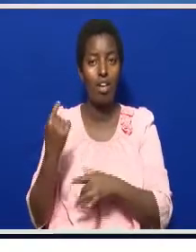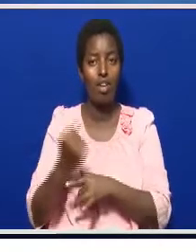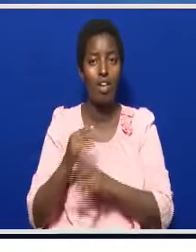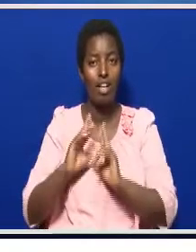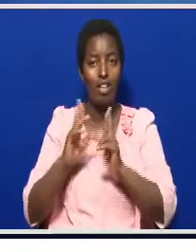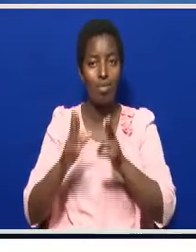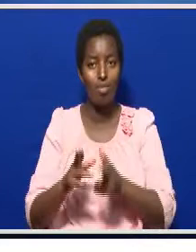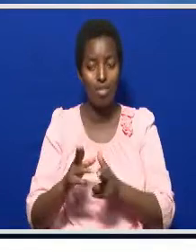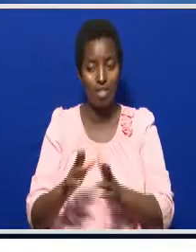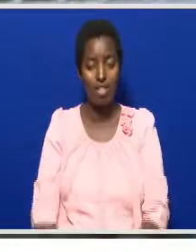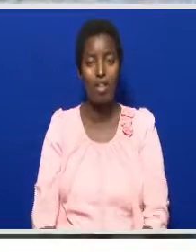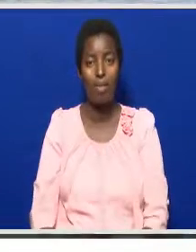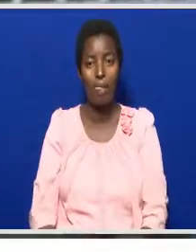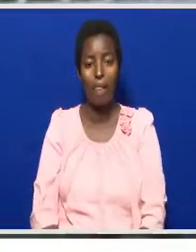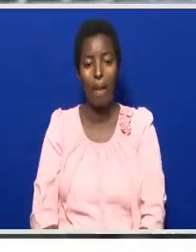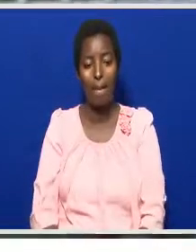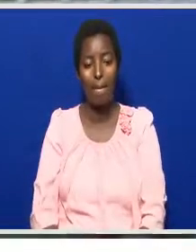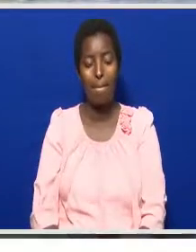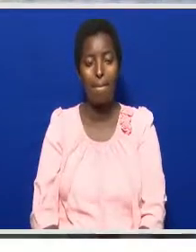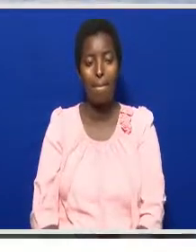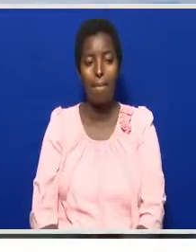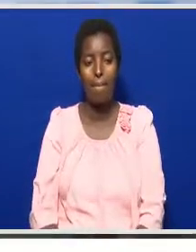our reporter Stella Kariuki.